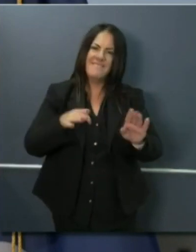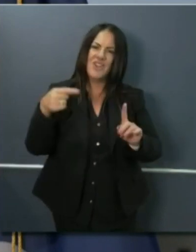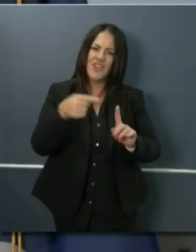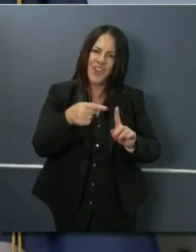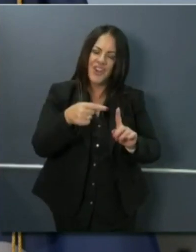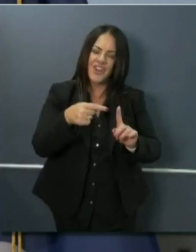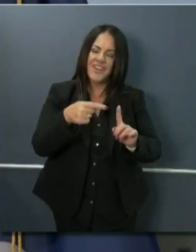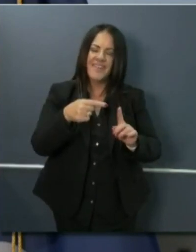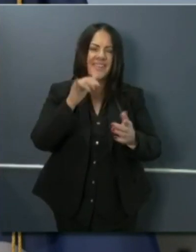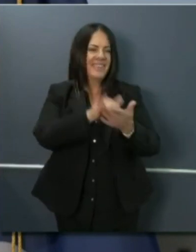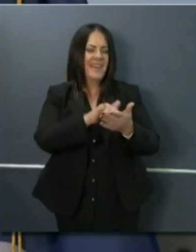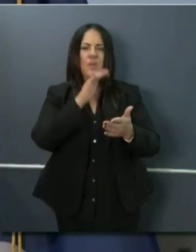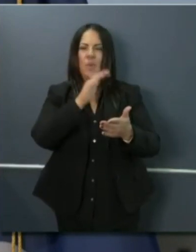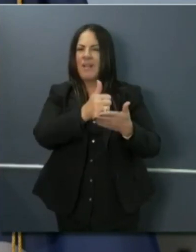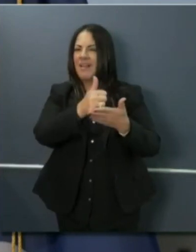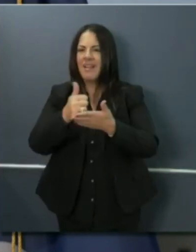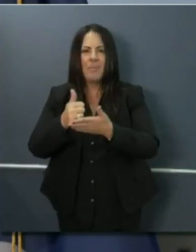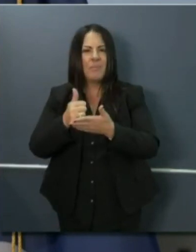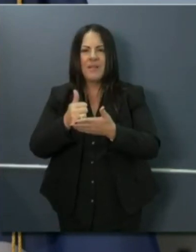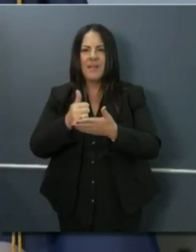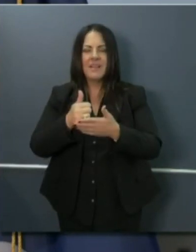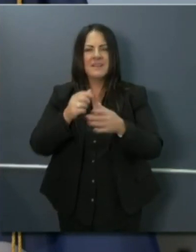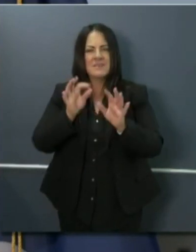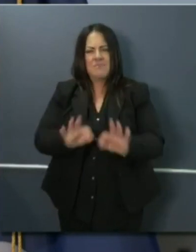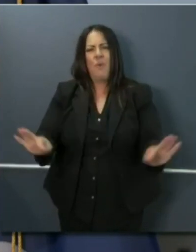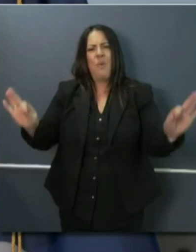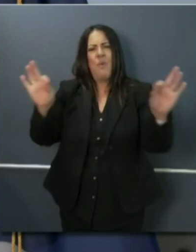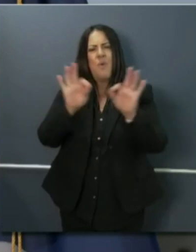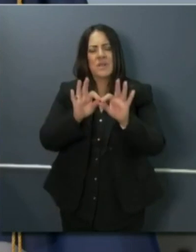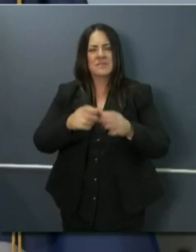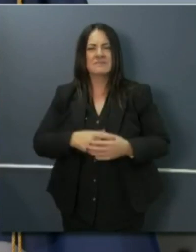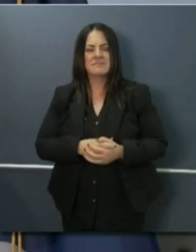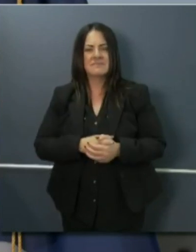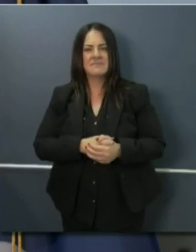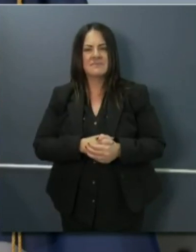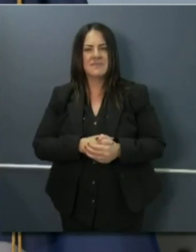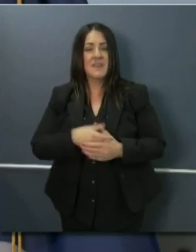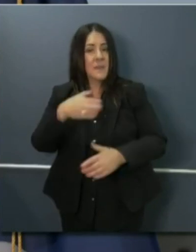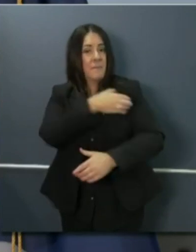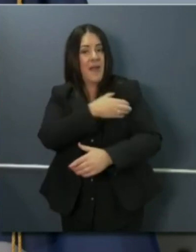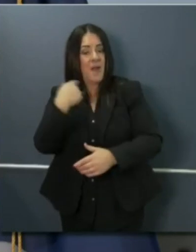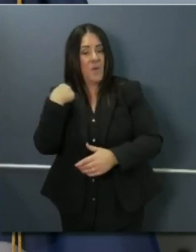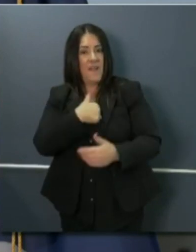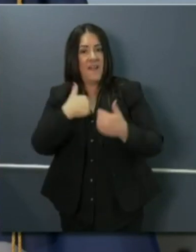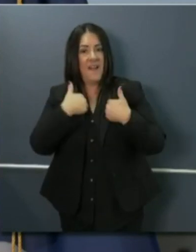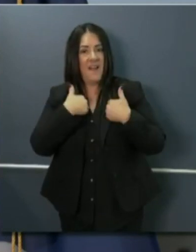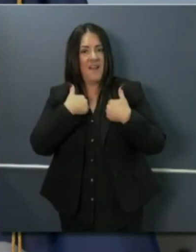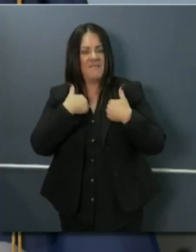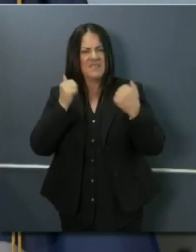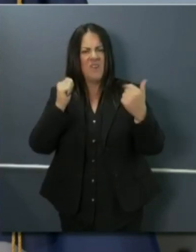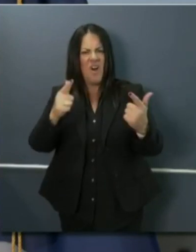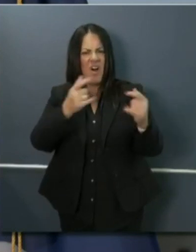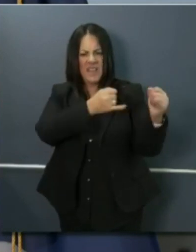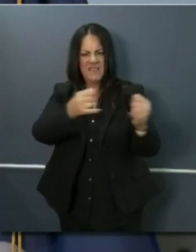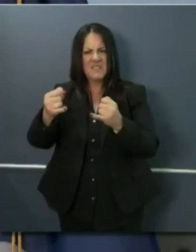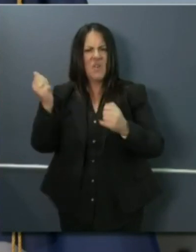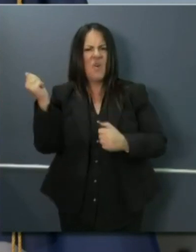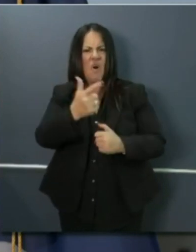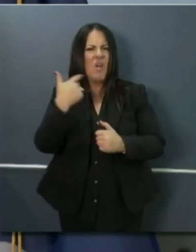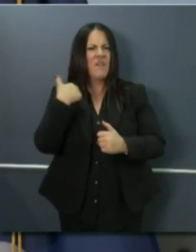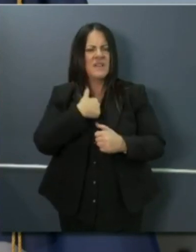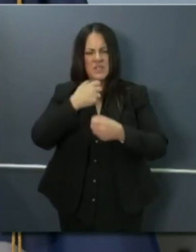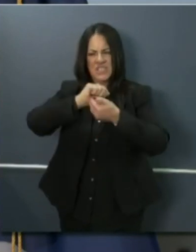so foundational, so incredibly important. The power and potency we have as individuals to radically change